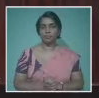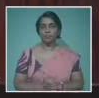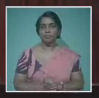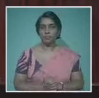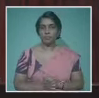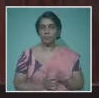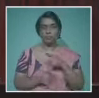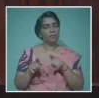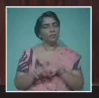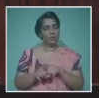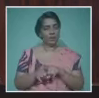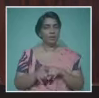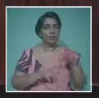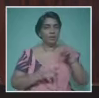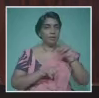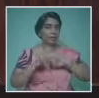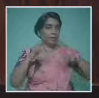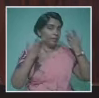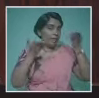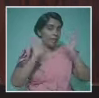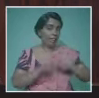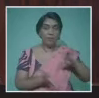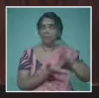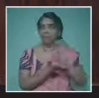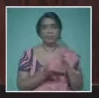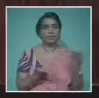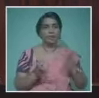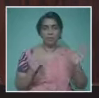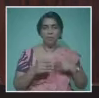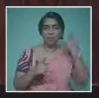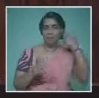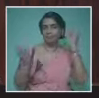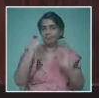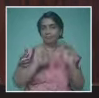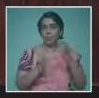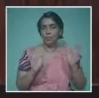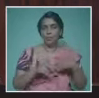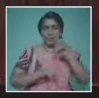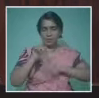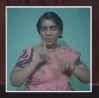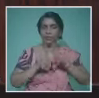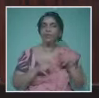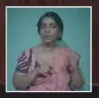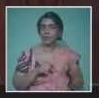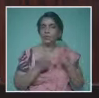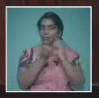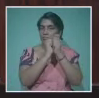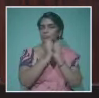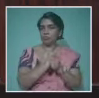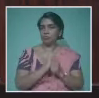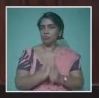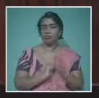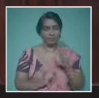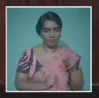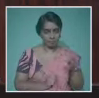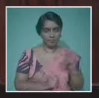approved by the board, so therefore some more things to be added, some more things to be revised. So therefore wait